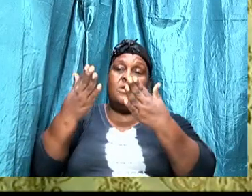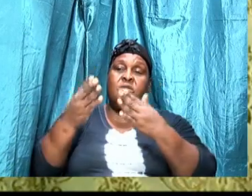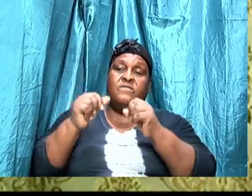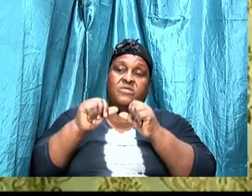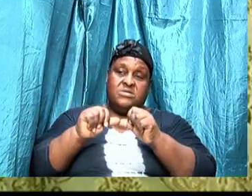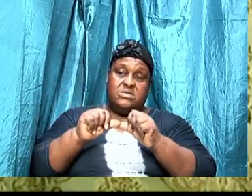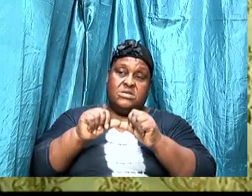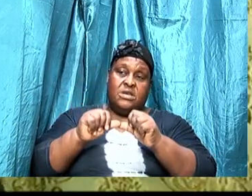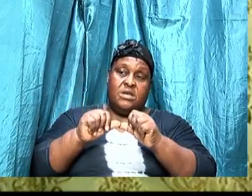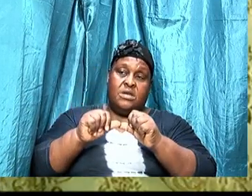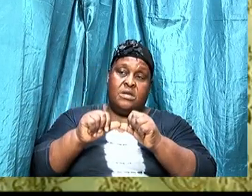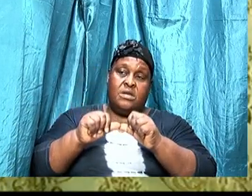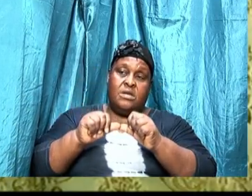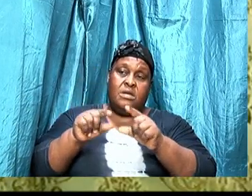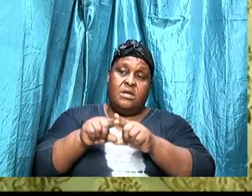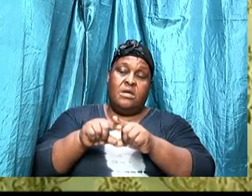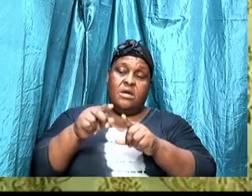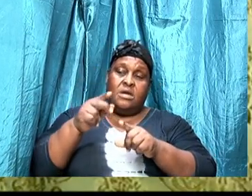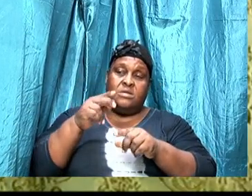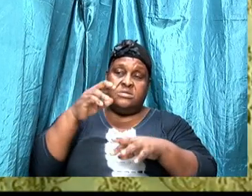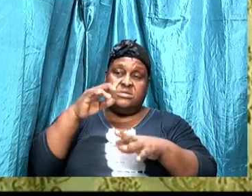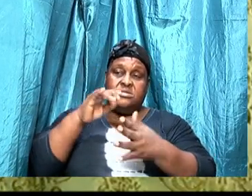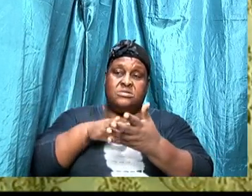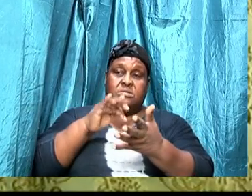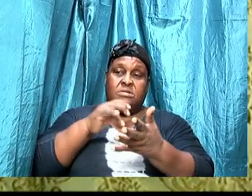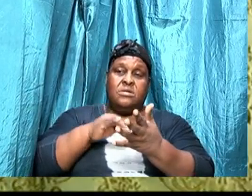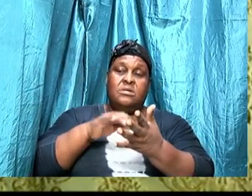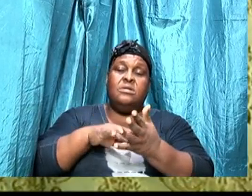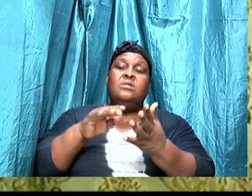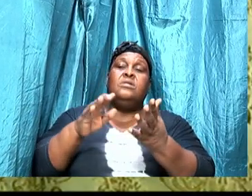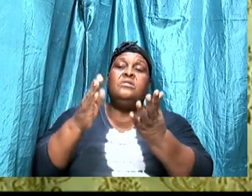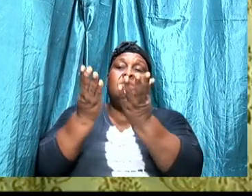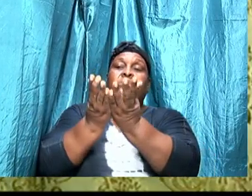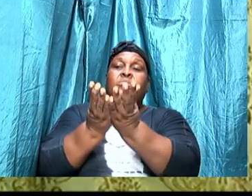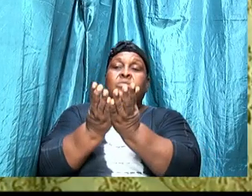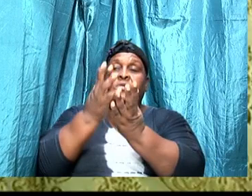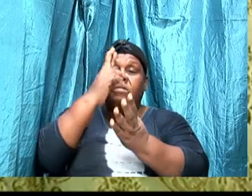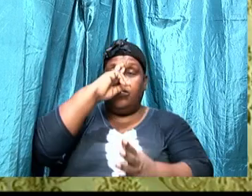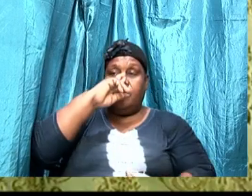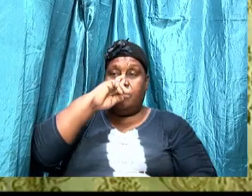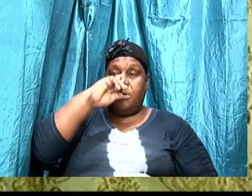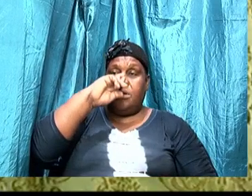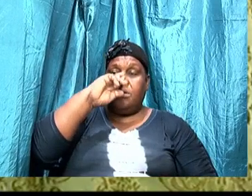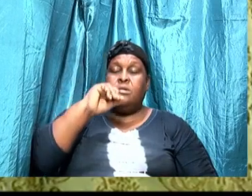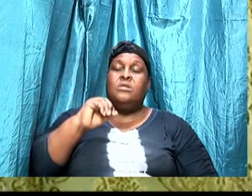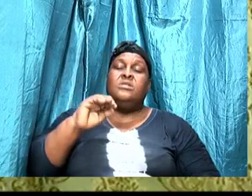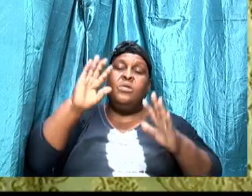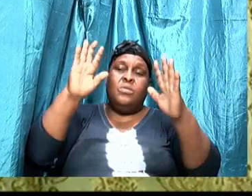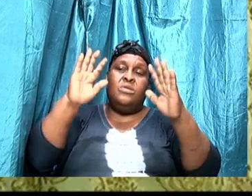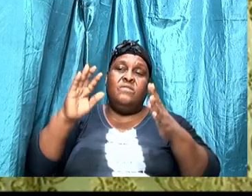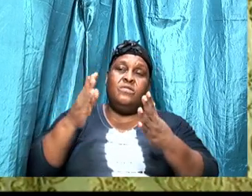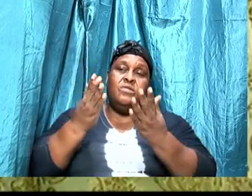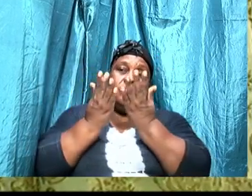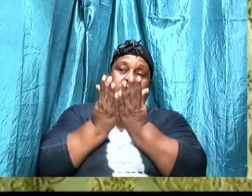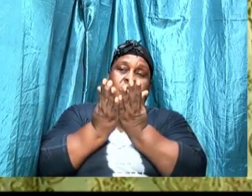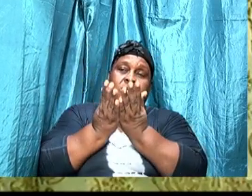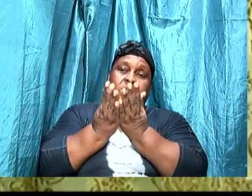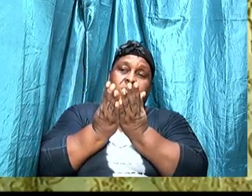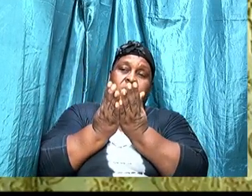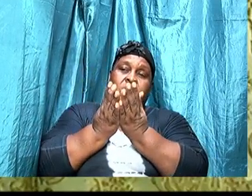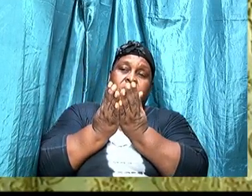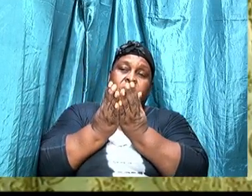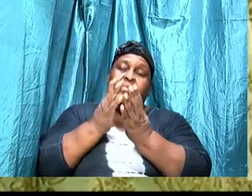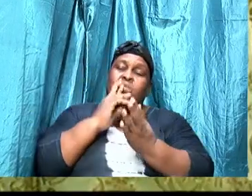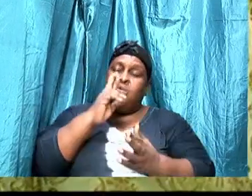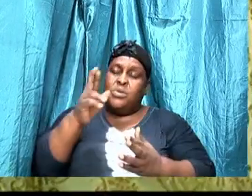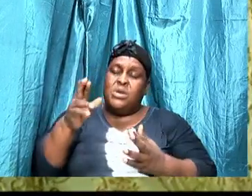as we look at the book of Romans. The book of Romans is a wonderful book, and you really have to just spend time in it to